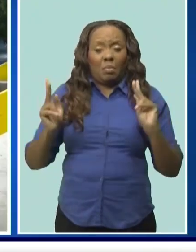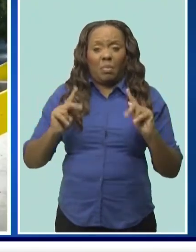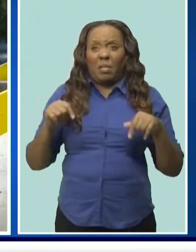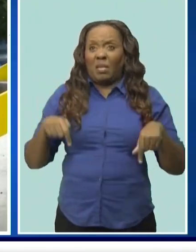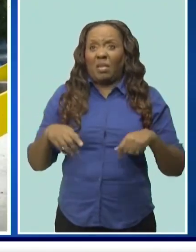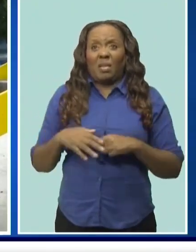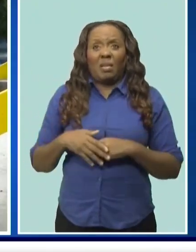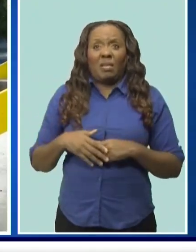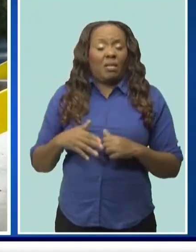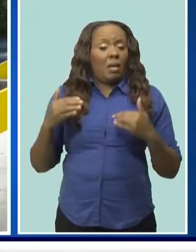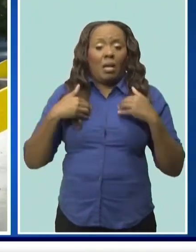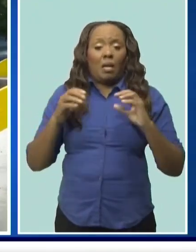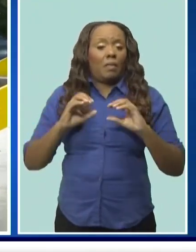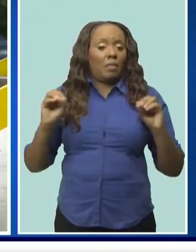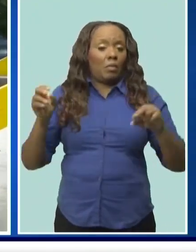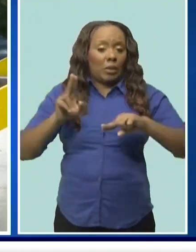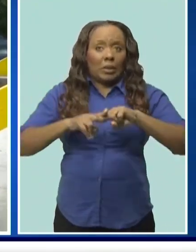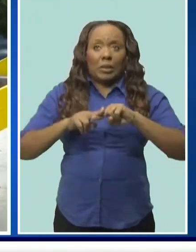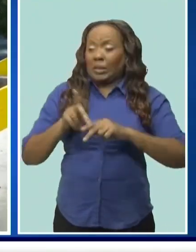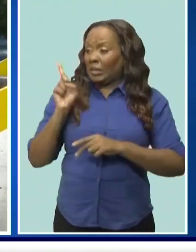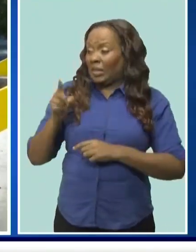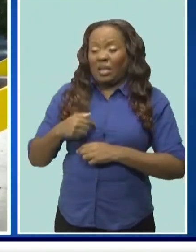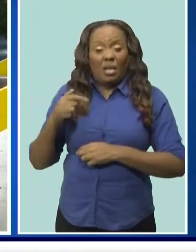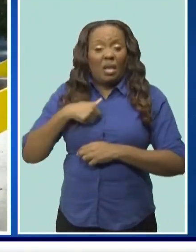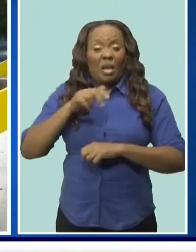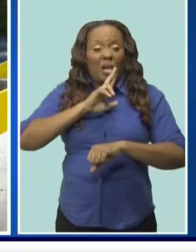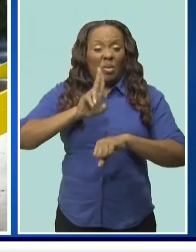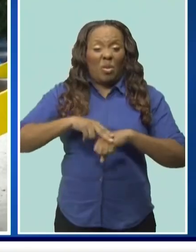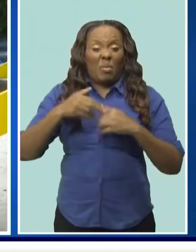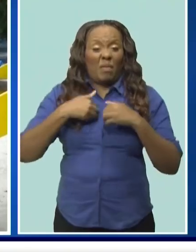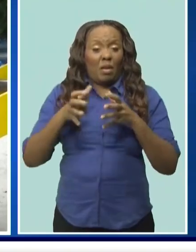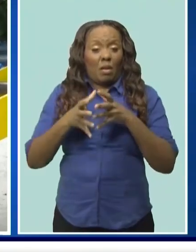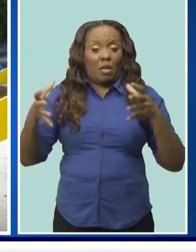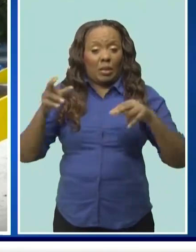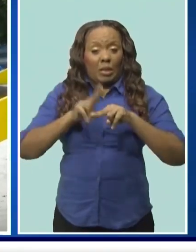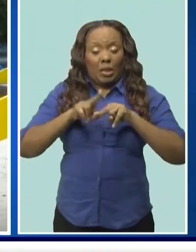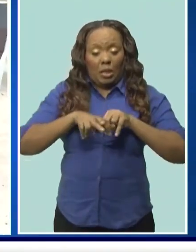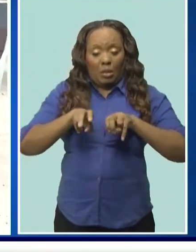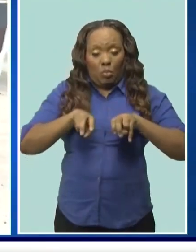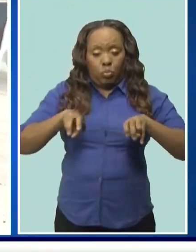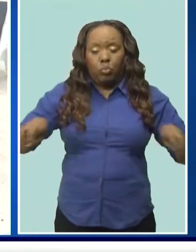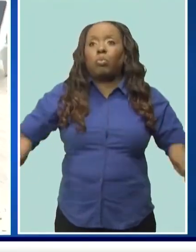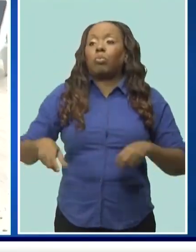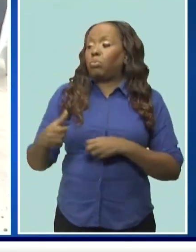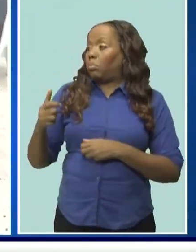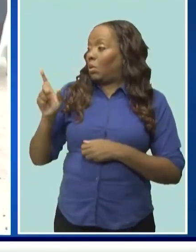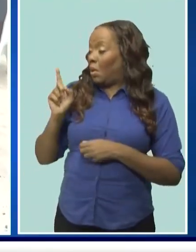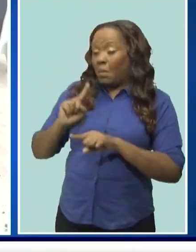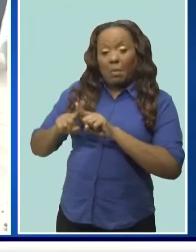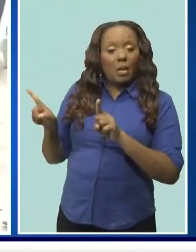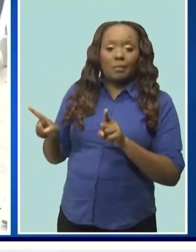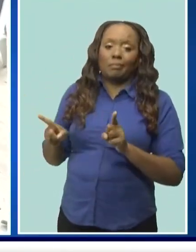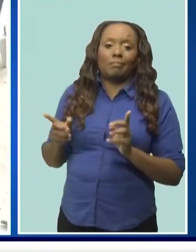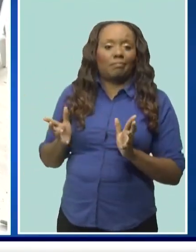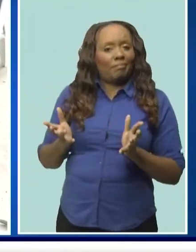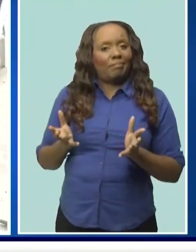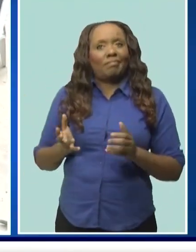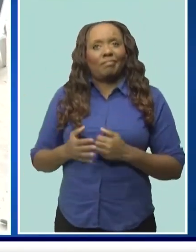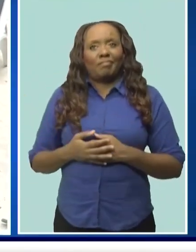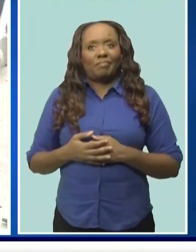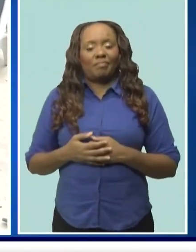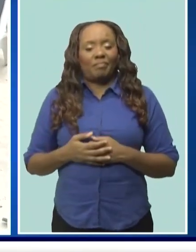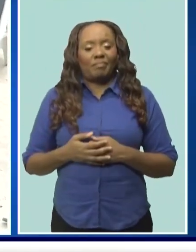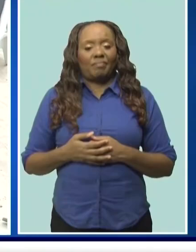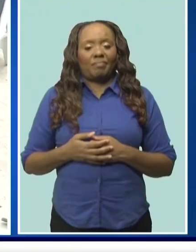I ain't got no chairs above there. And I've got chairs above there, but I ain't got none. However, Debbie Thomas, who was listening to the sound of